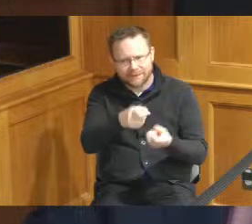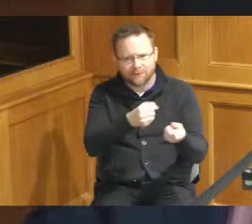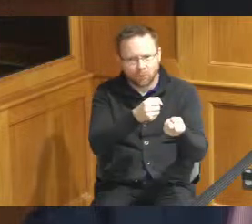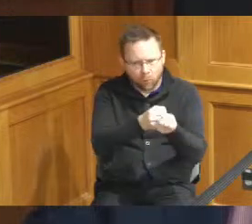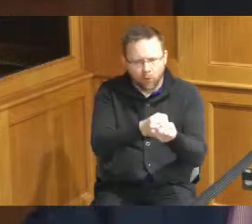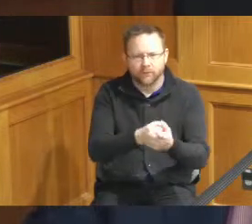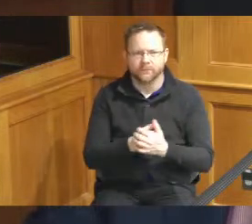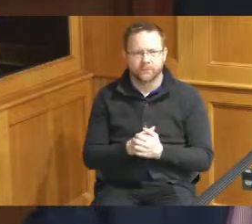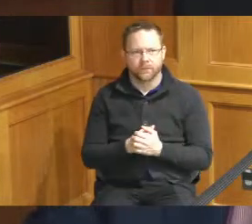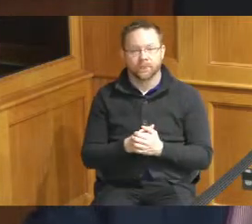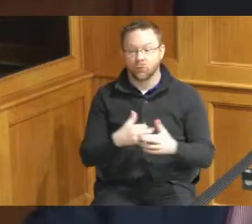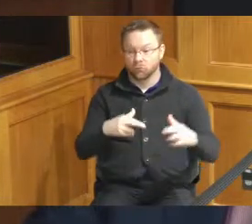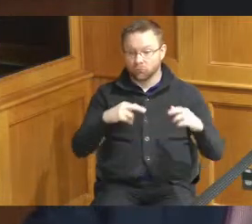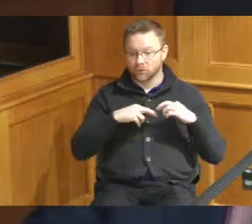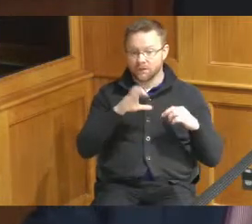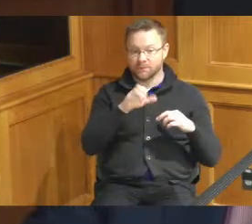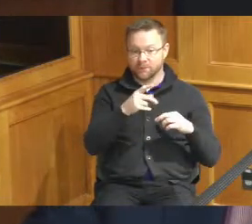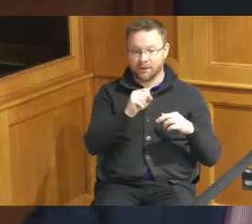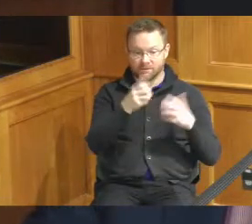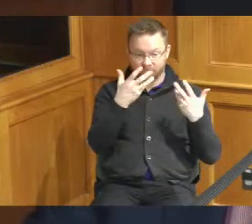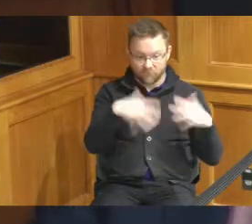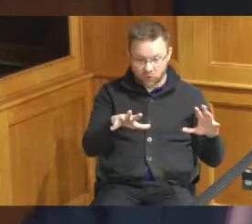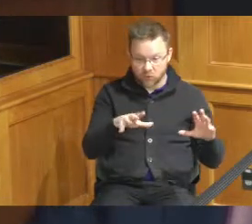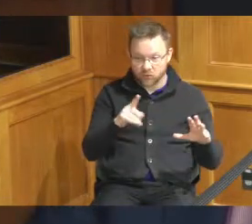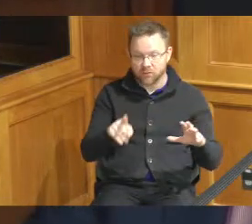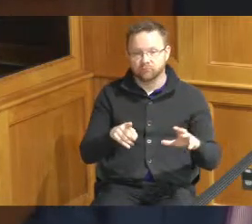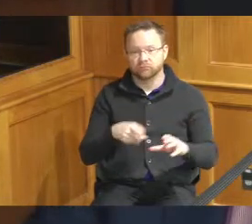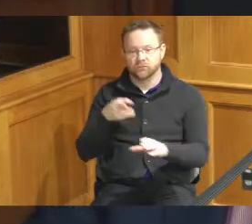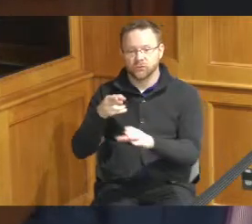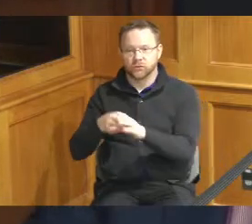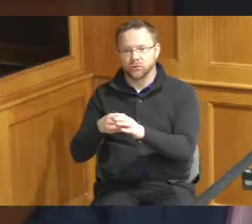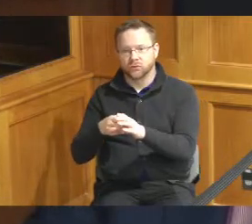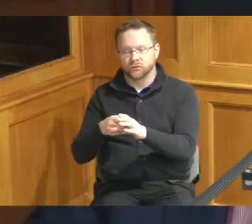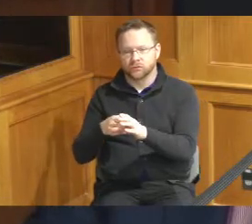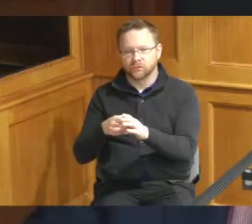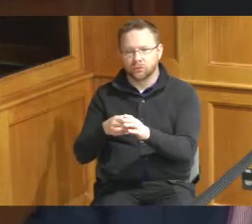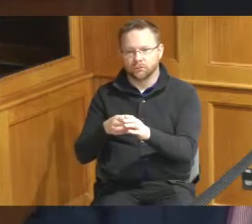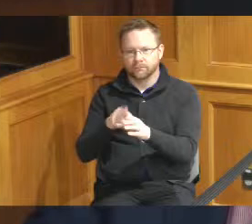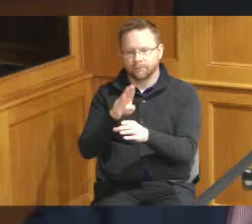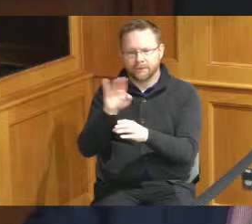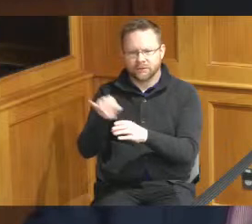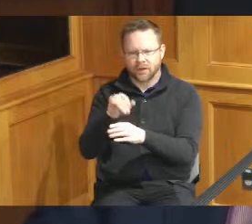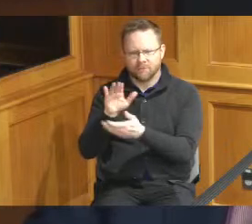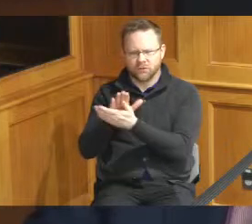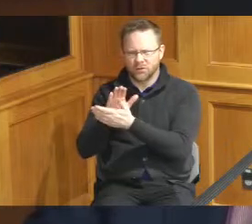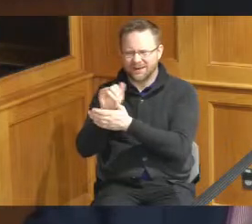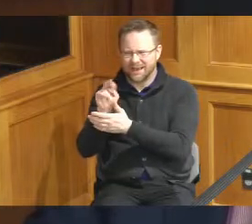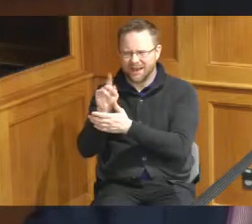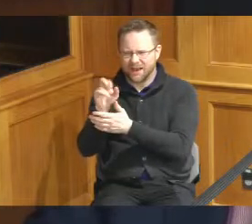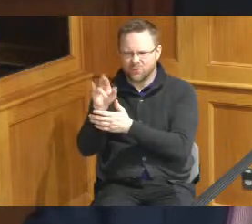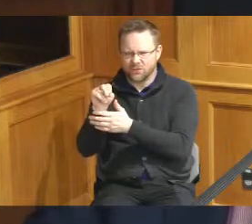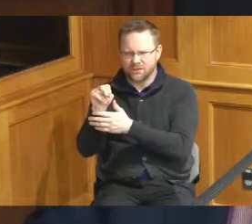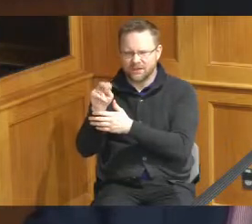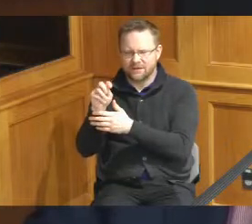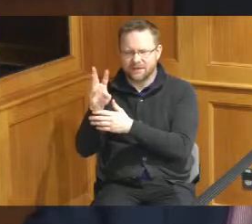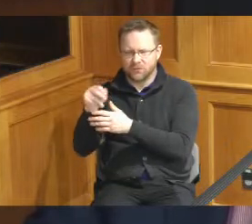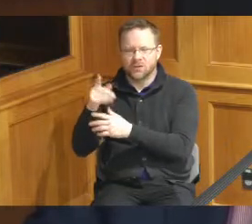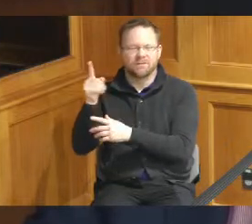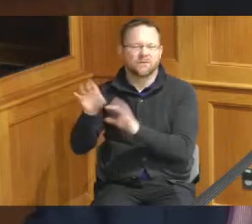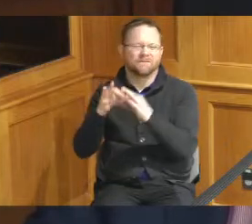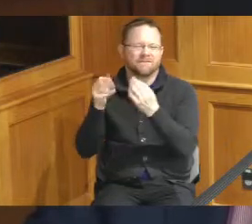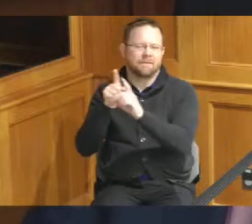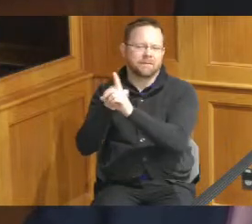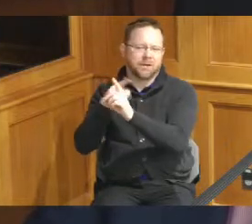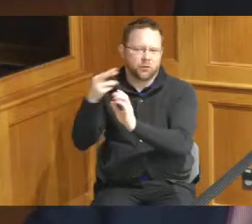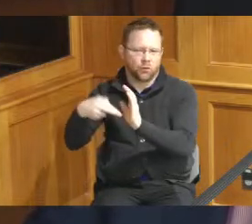After retirement from CPS, John took on employment with Beach Acres School in Anderson Township in the role of a family mentor.